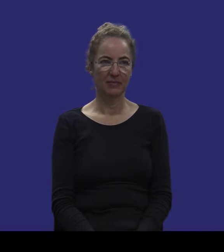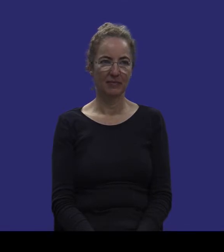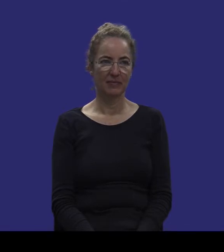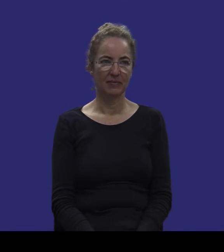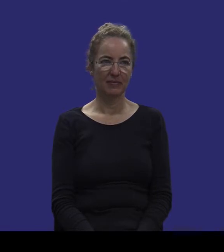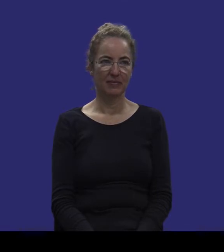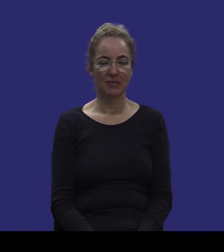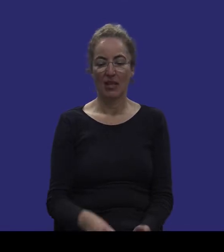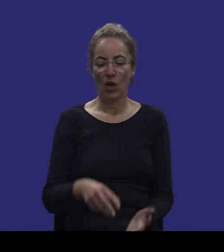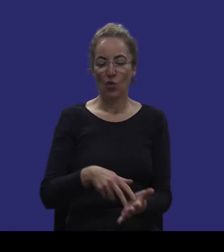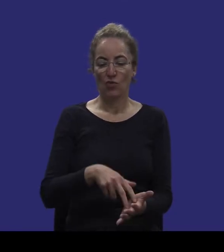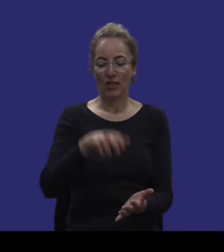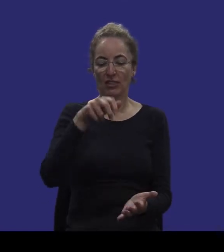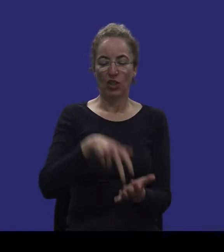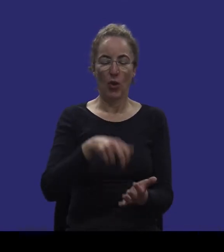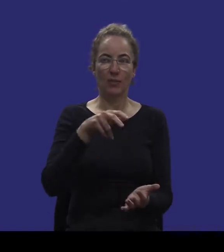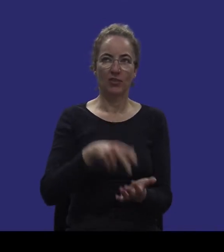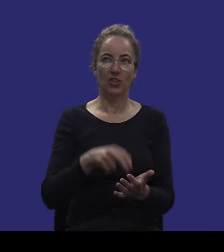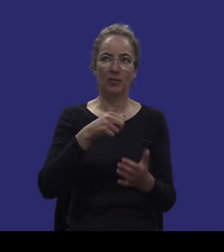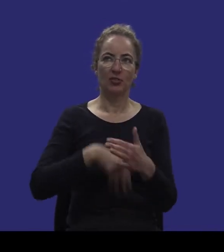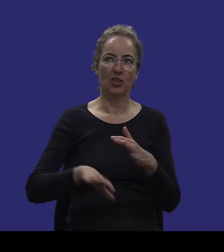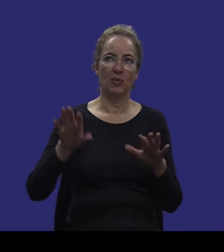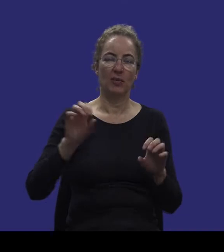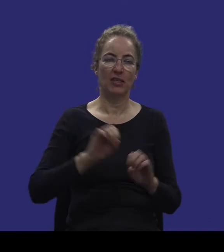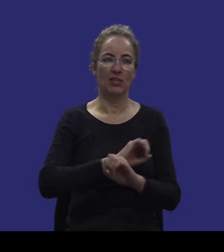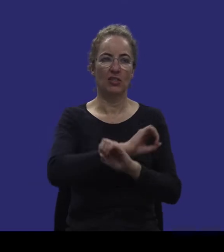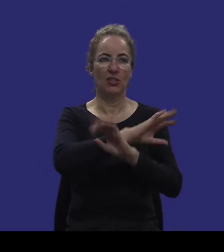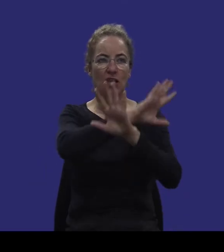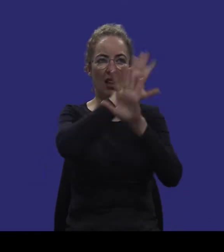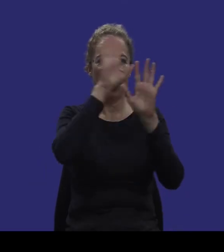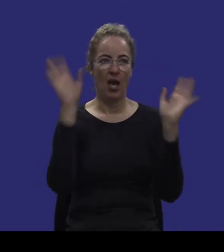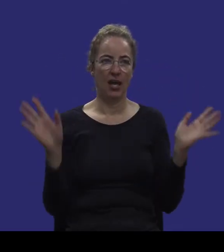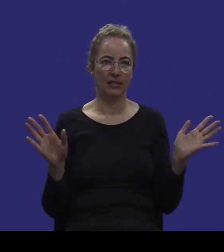Are you ready to jump into the light?